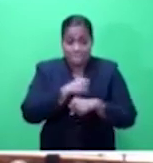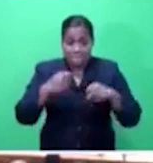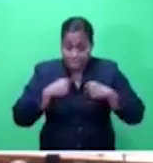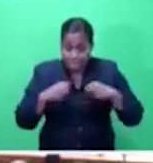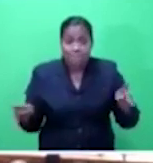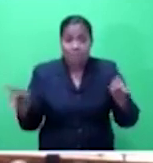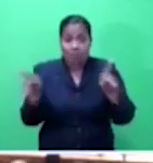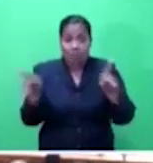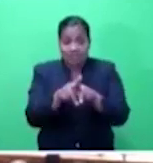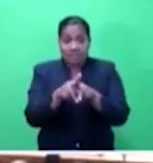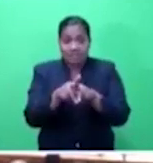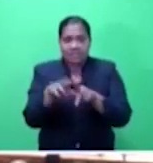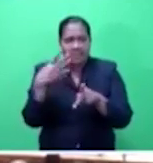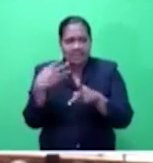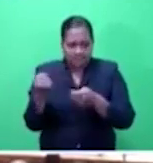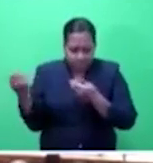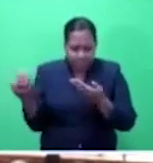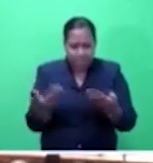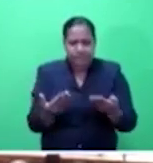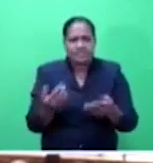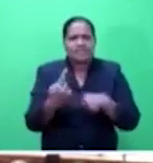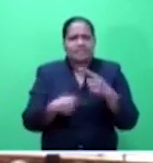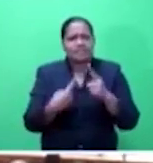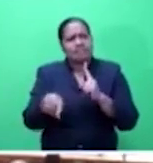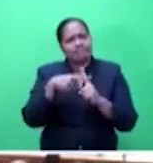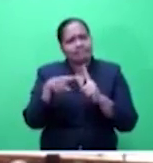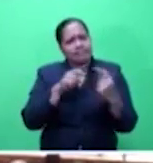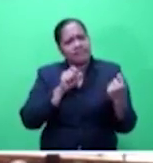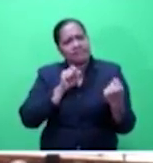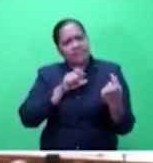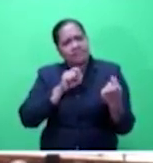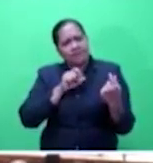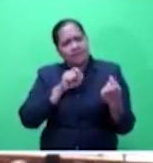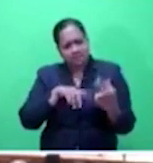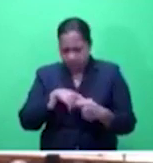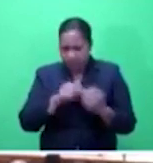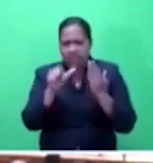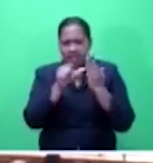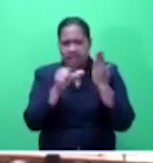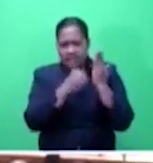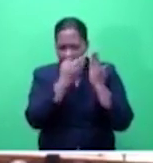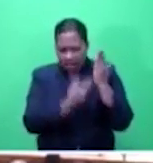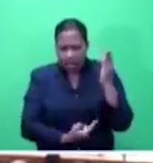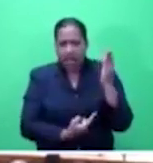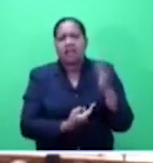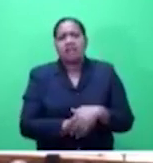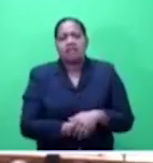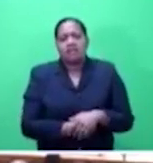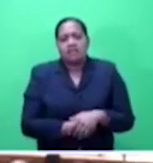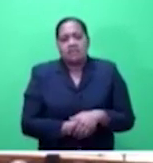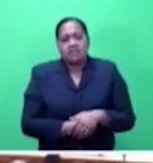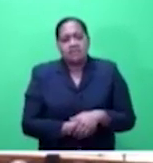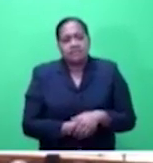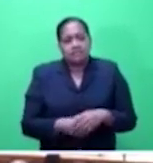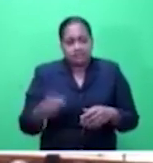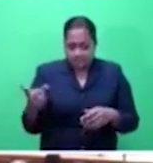given us a great deal of positive feedback, generally and indeed on that article, and have begun to step up to help us both contain and